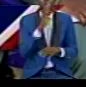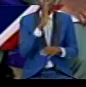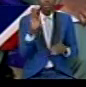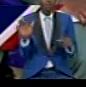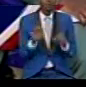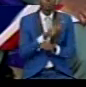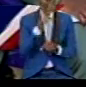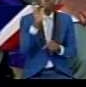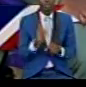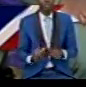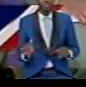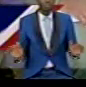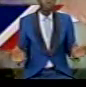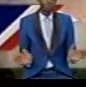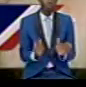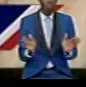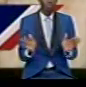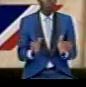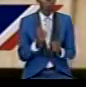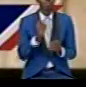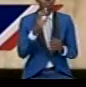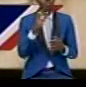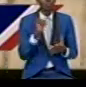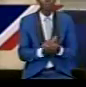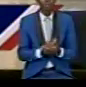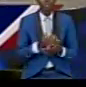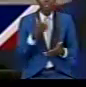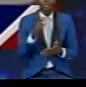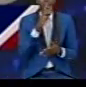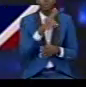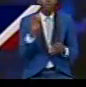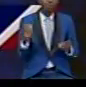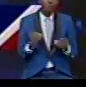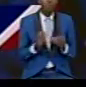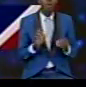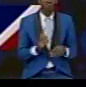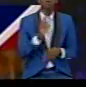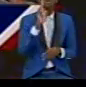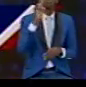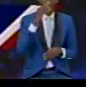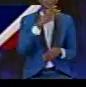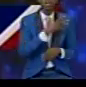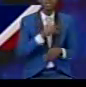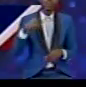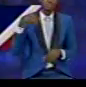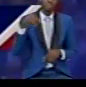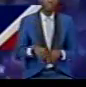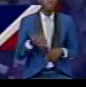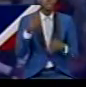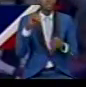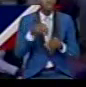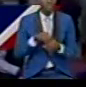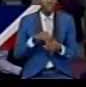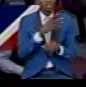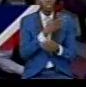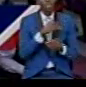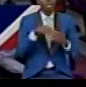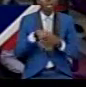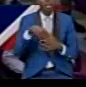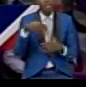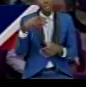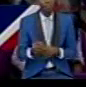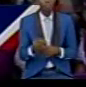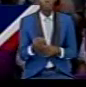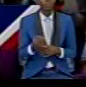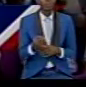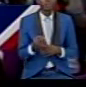fully persuaded, so that there are no more up and down, in and out,